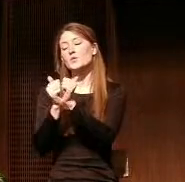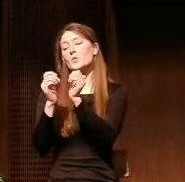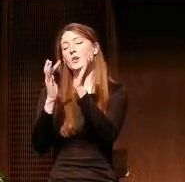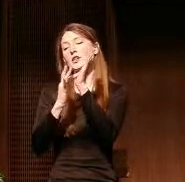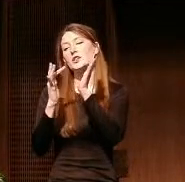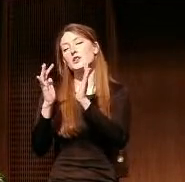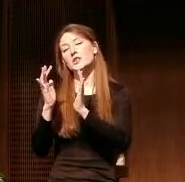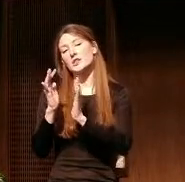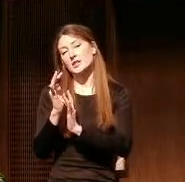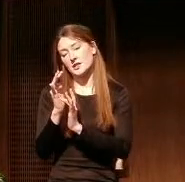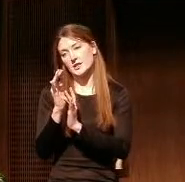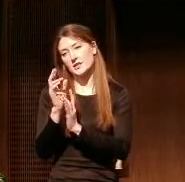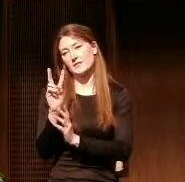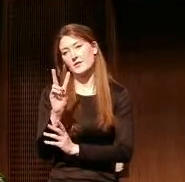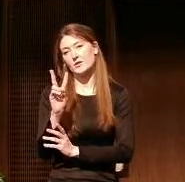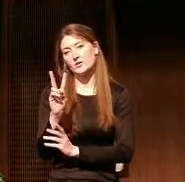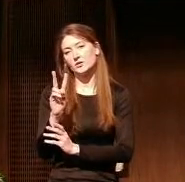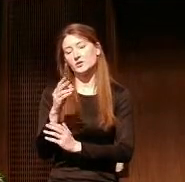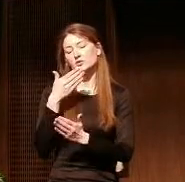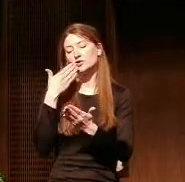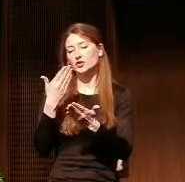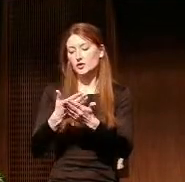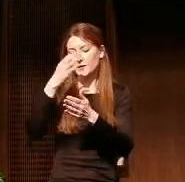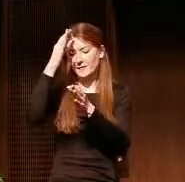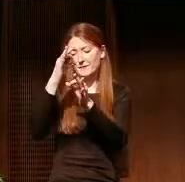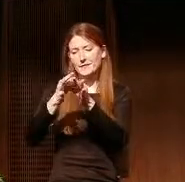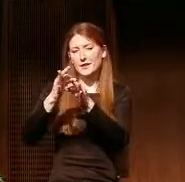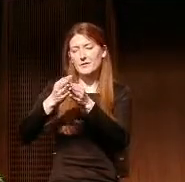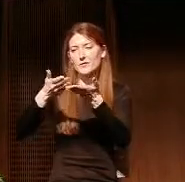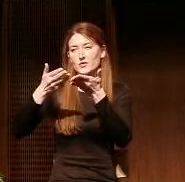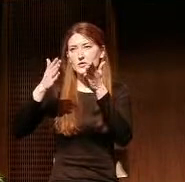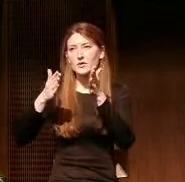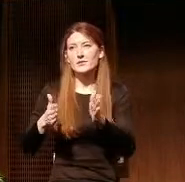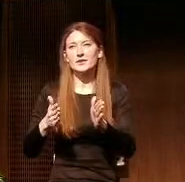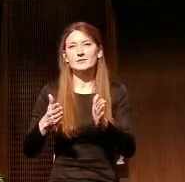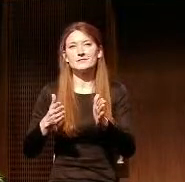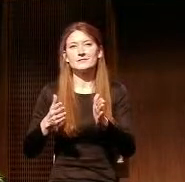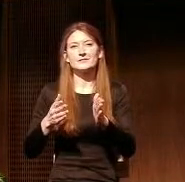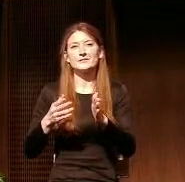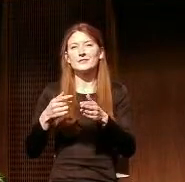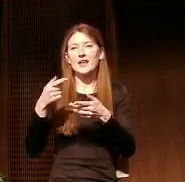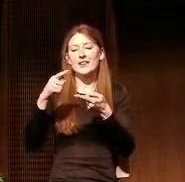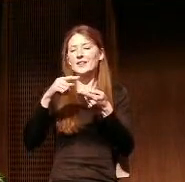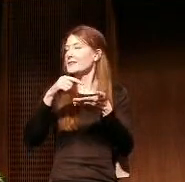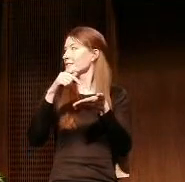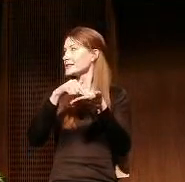good and faithful servant." He got this from the island of Bermuda.